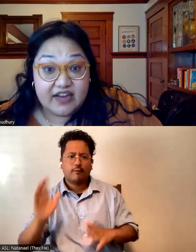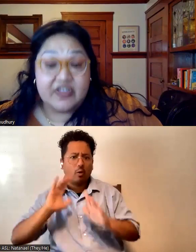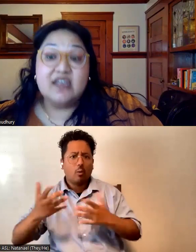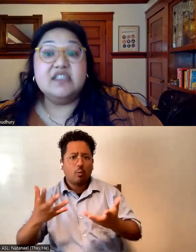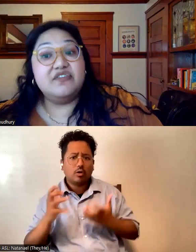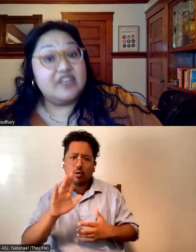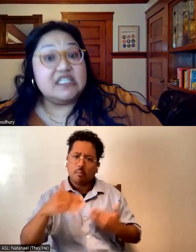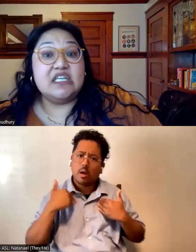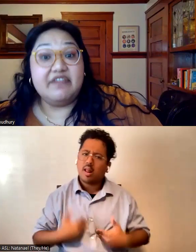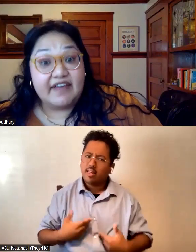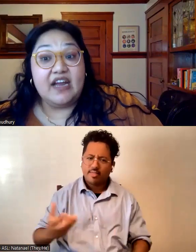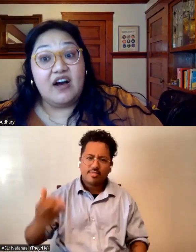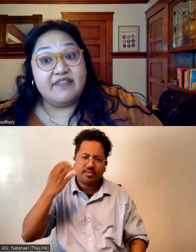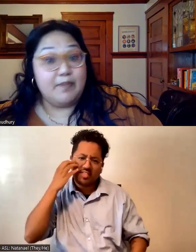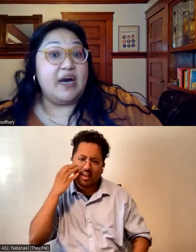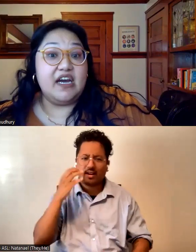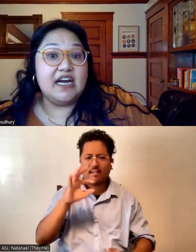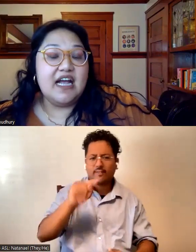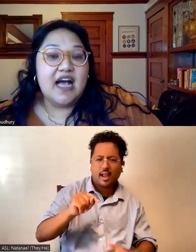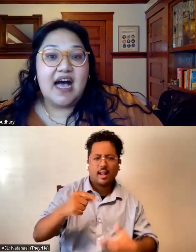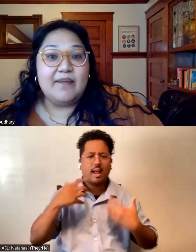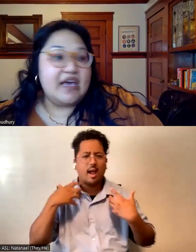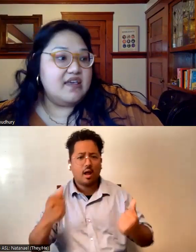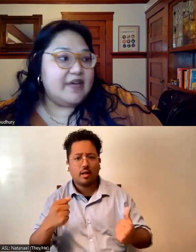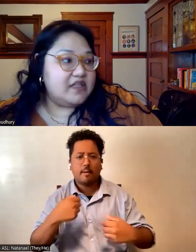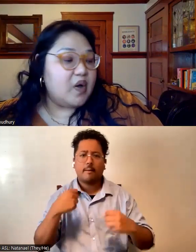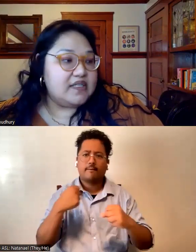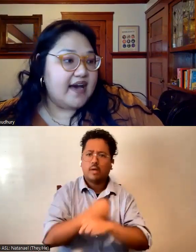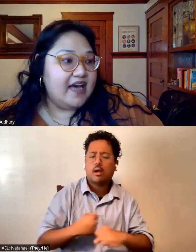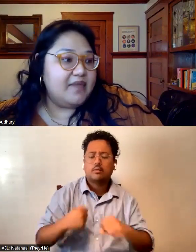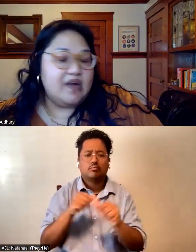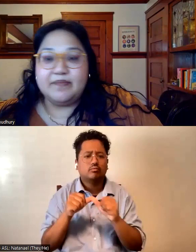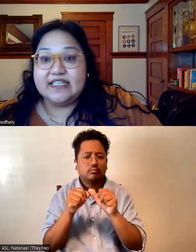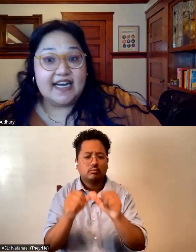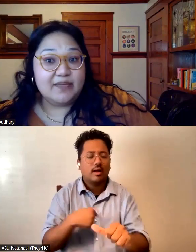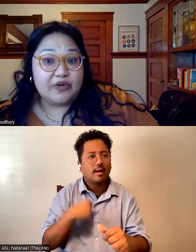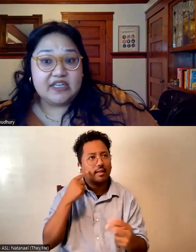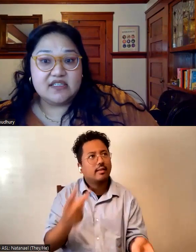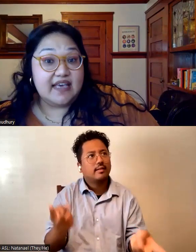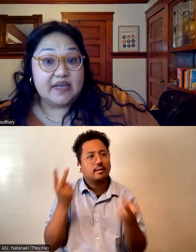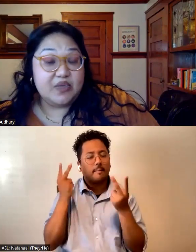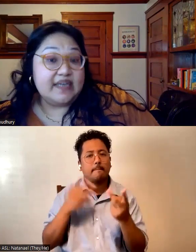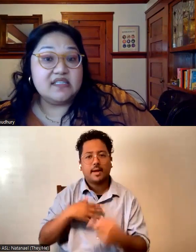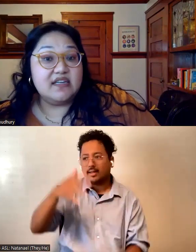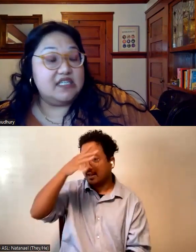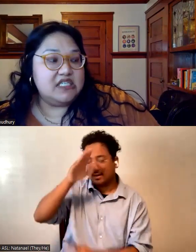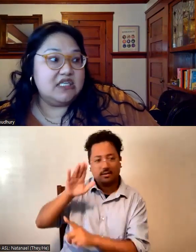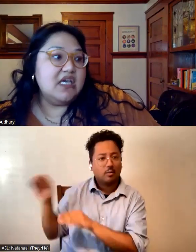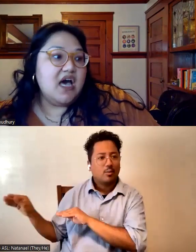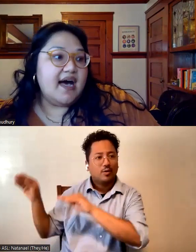healthy enough to physically fight off empire. I think about this all the time, how like my dad immigrated to the US